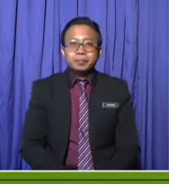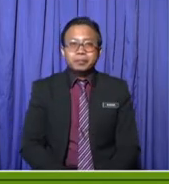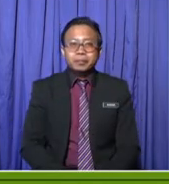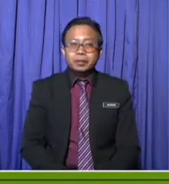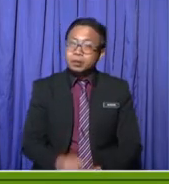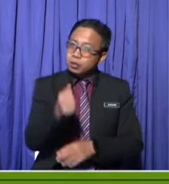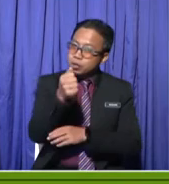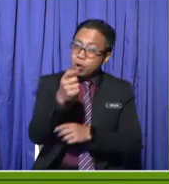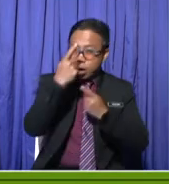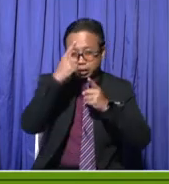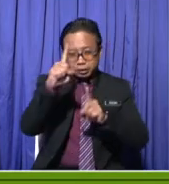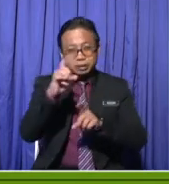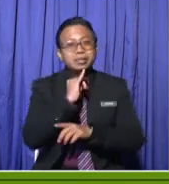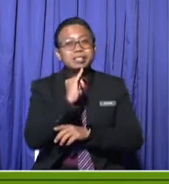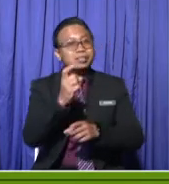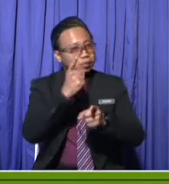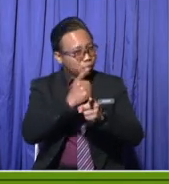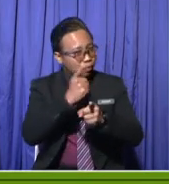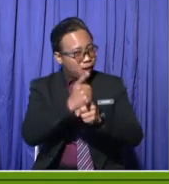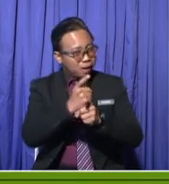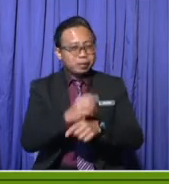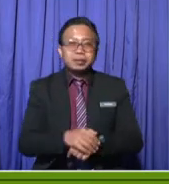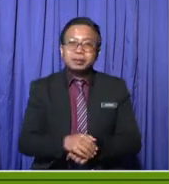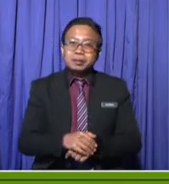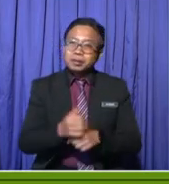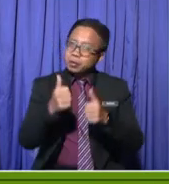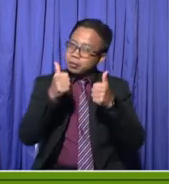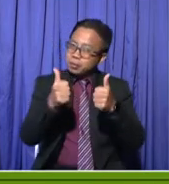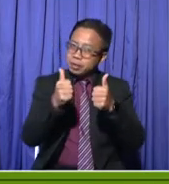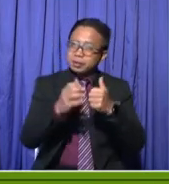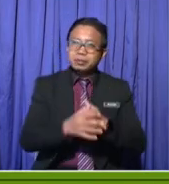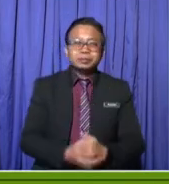Your answer is correct. Great job!